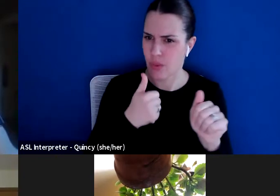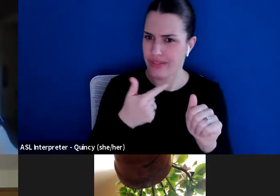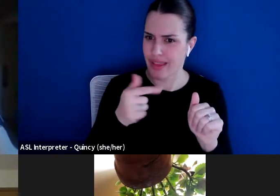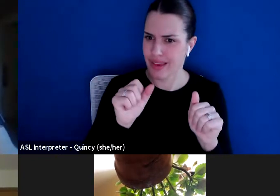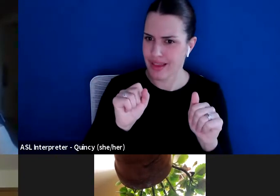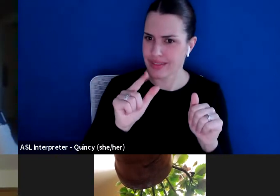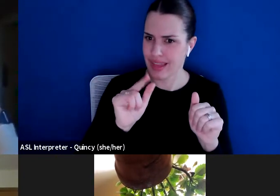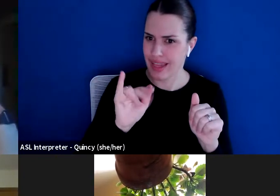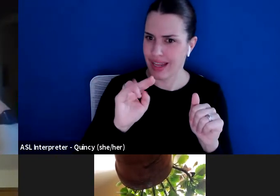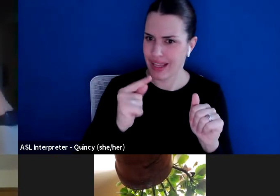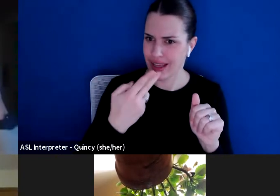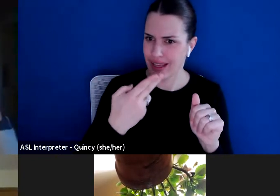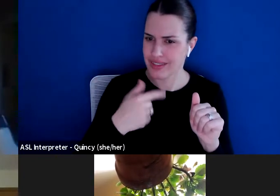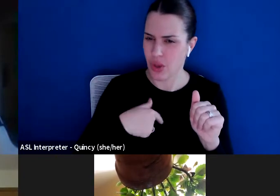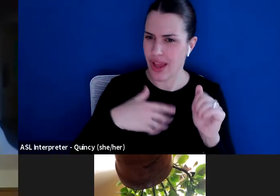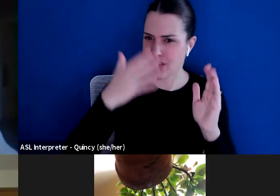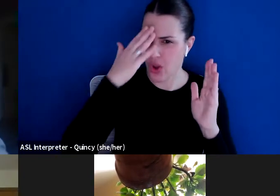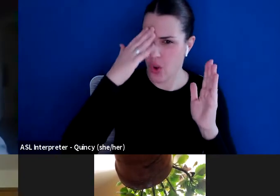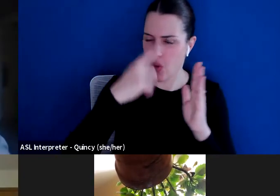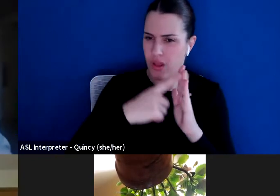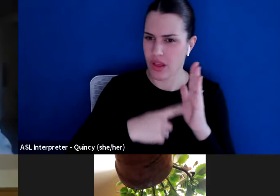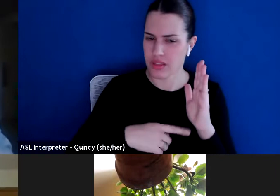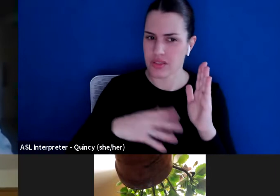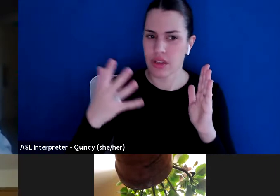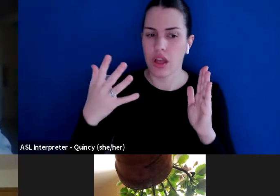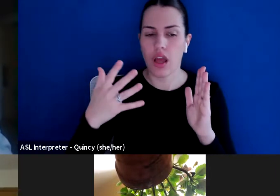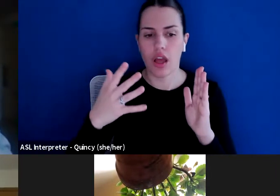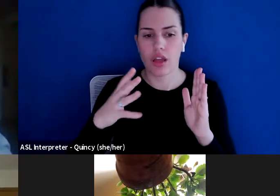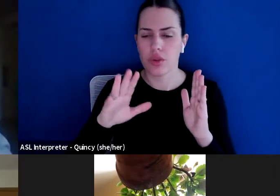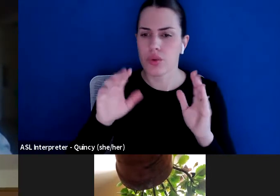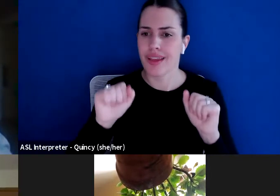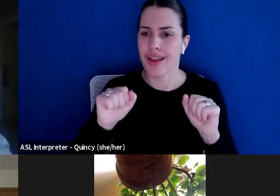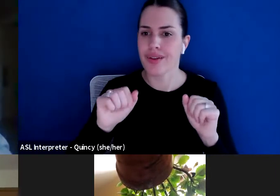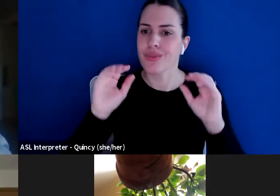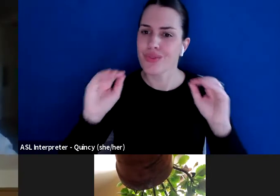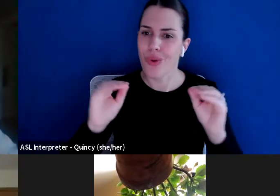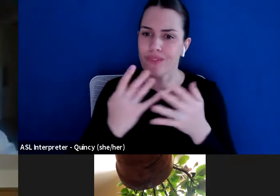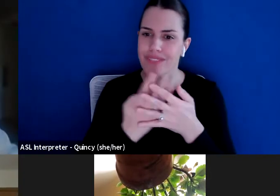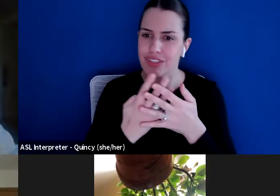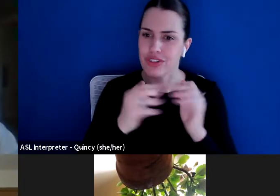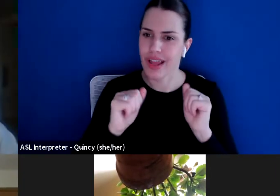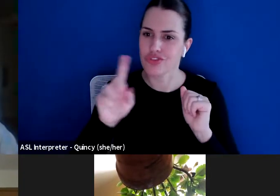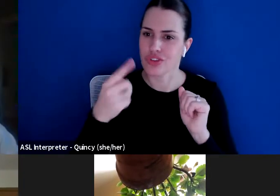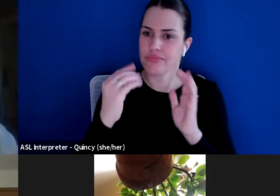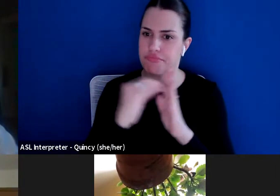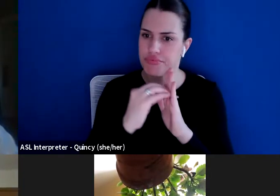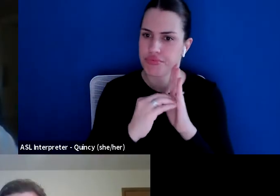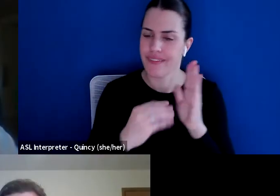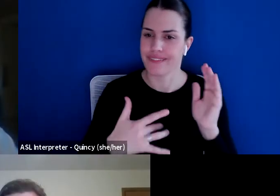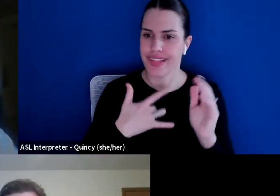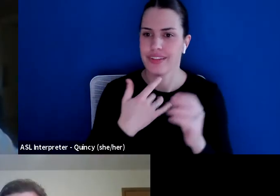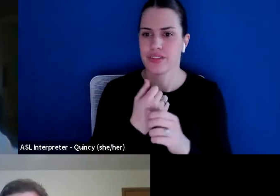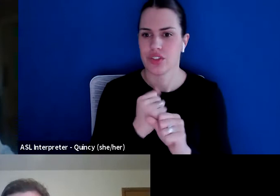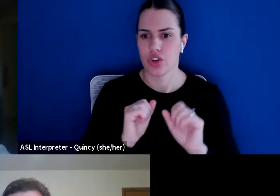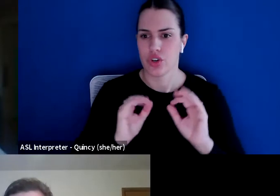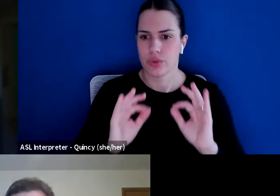have a space for you to be you, unfiltered, and a space to feel secure. So I'm going to end the poll.